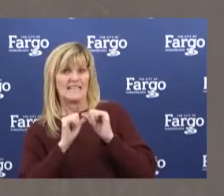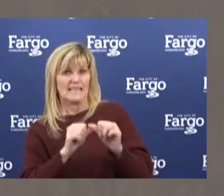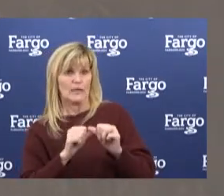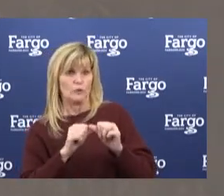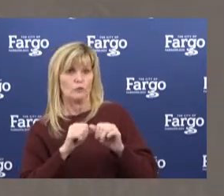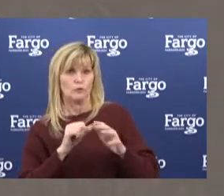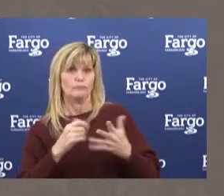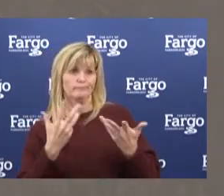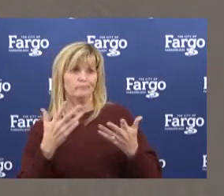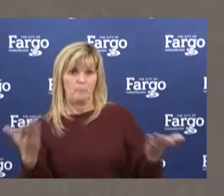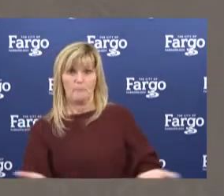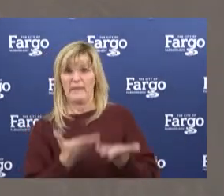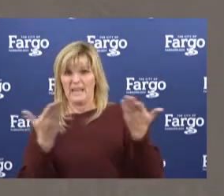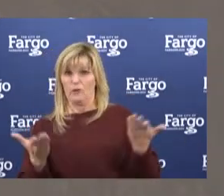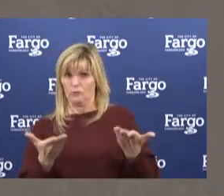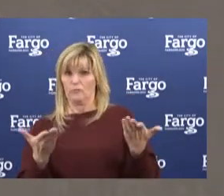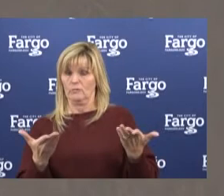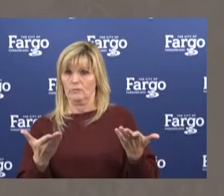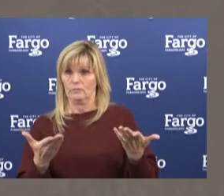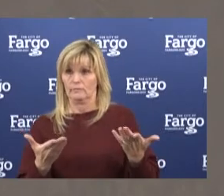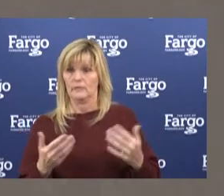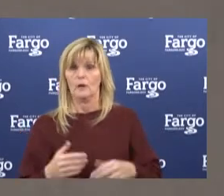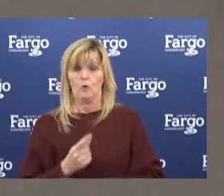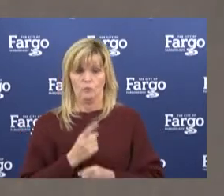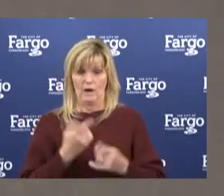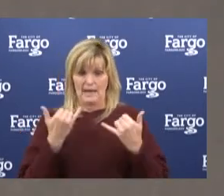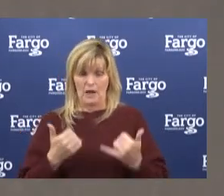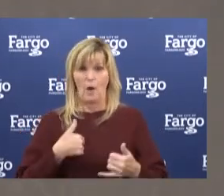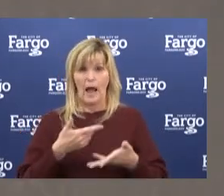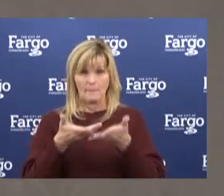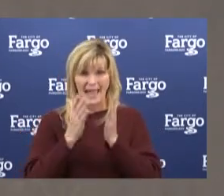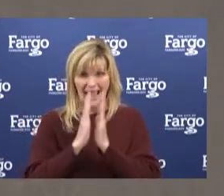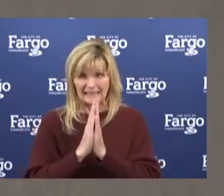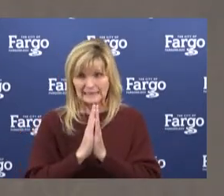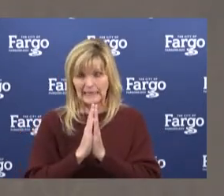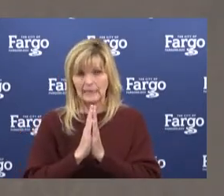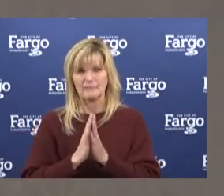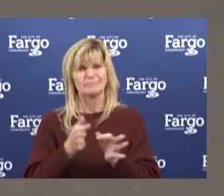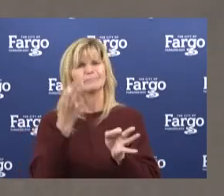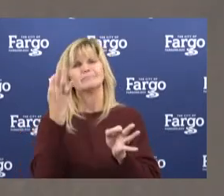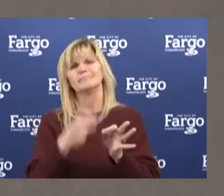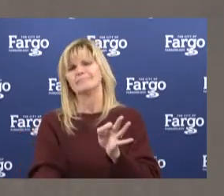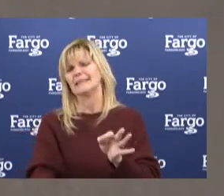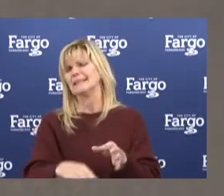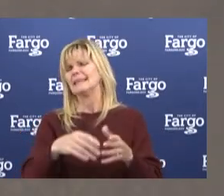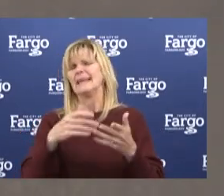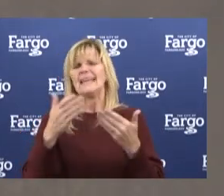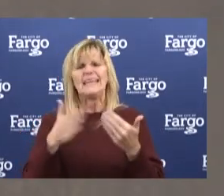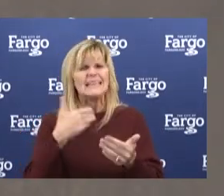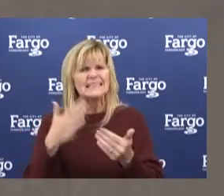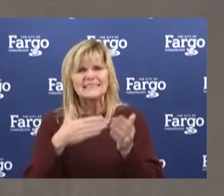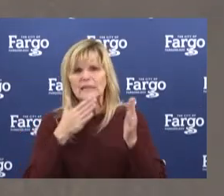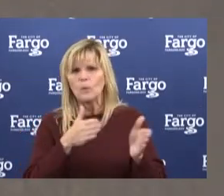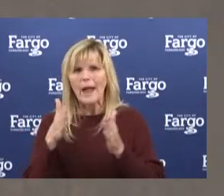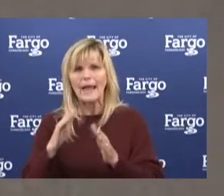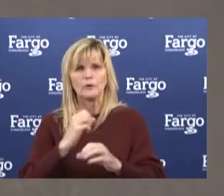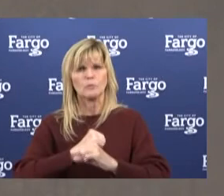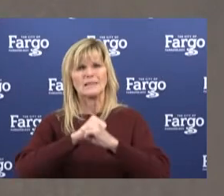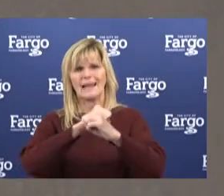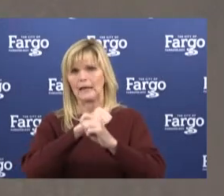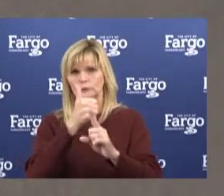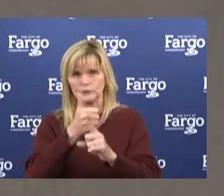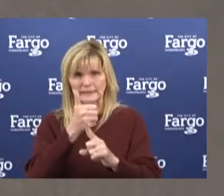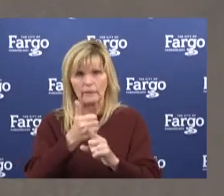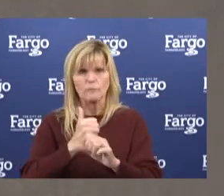life. At this current moment, masking is the quickest and simplest way for most people to protect themselves and one